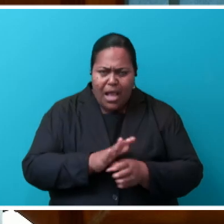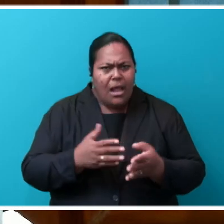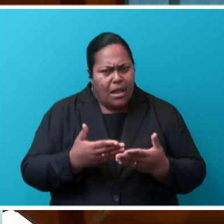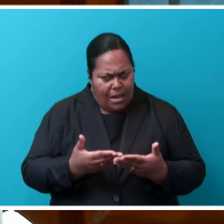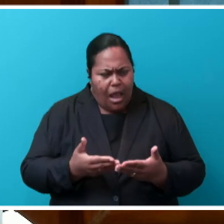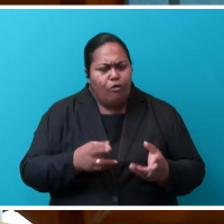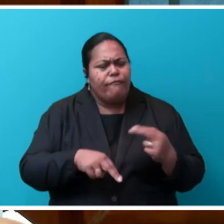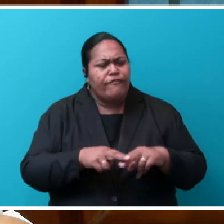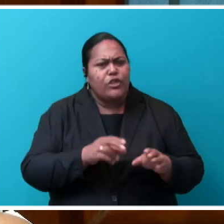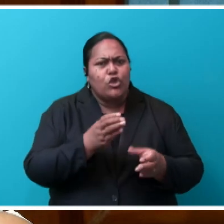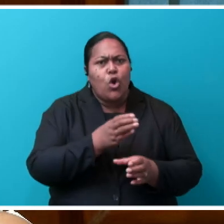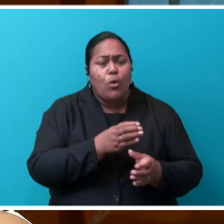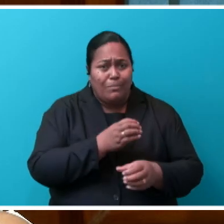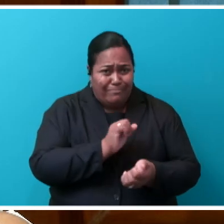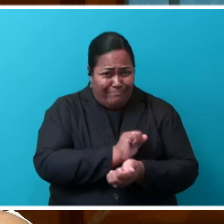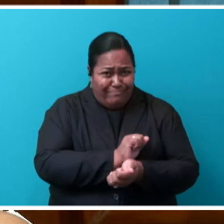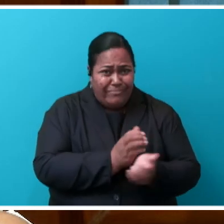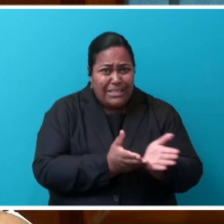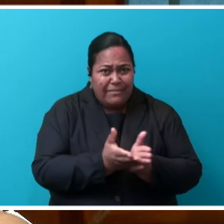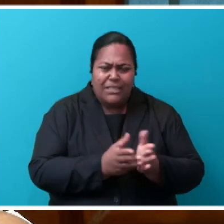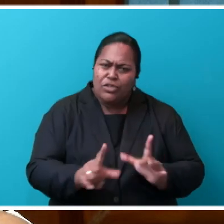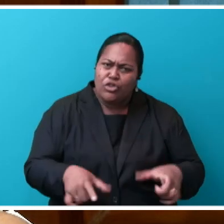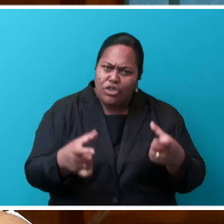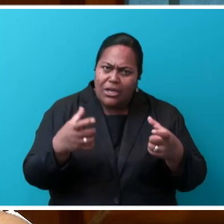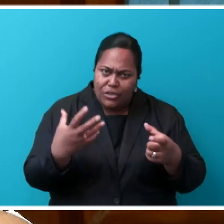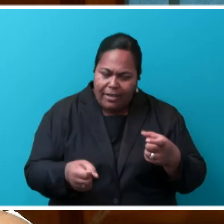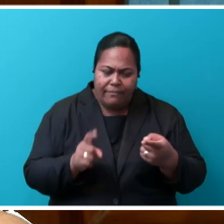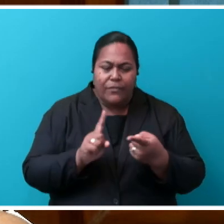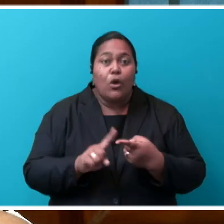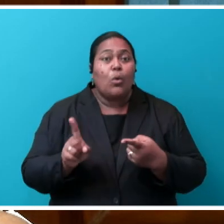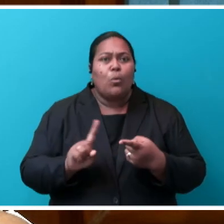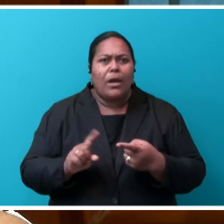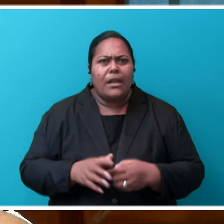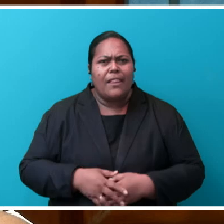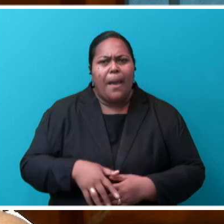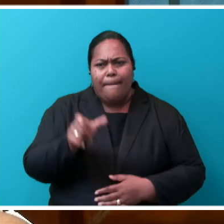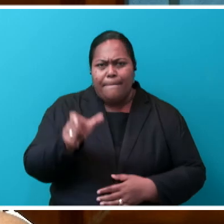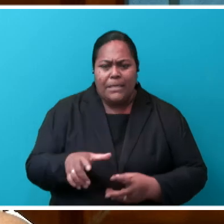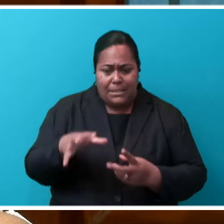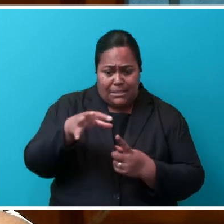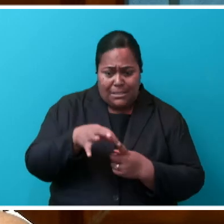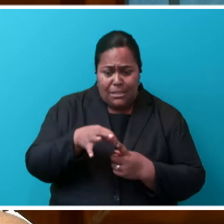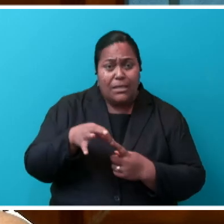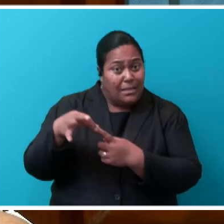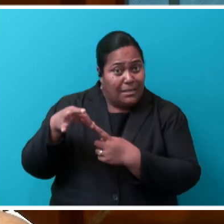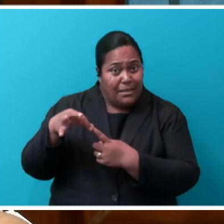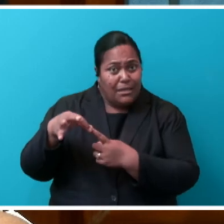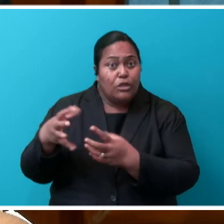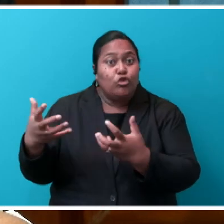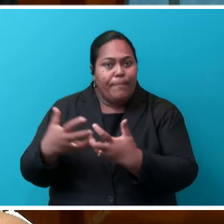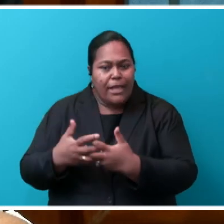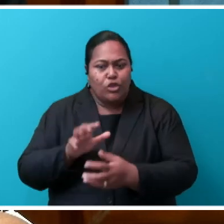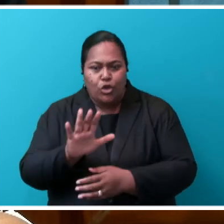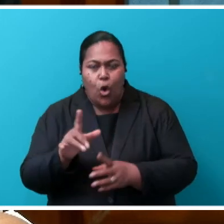challenges, and these include the assigning personnel to the correct salary band based on the JEE